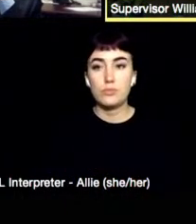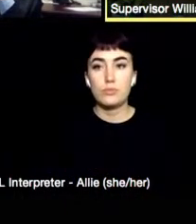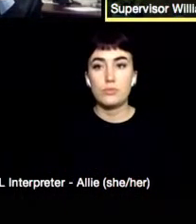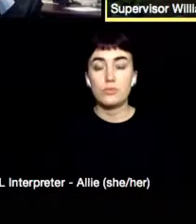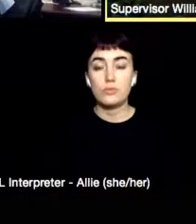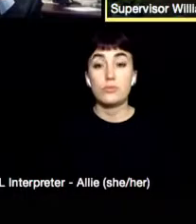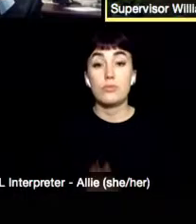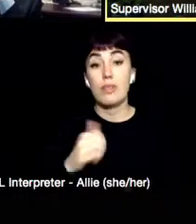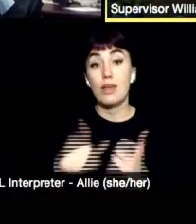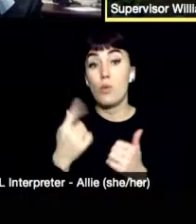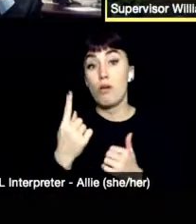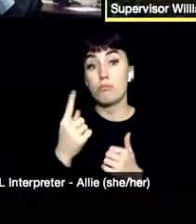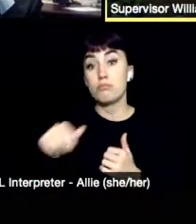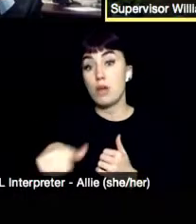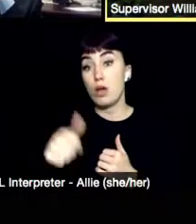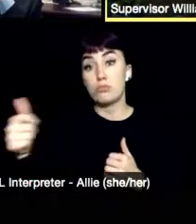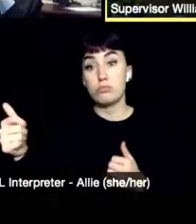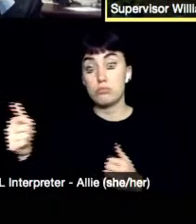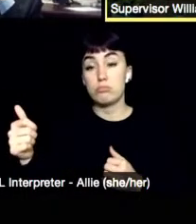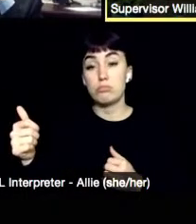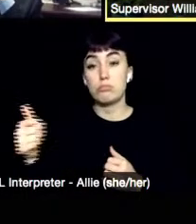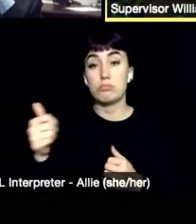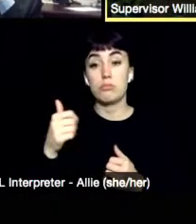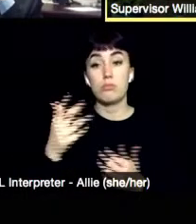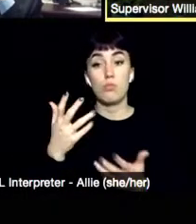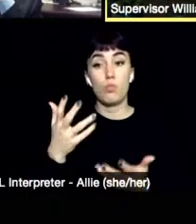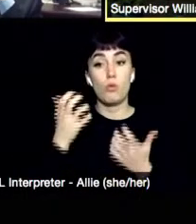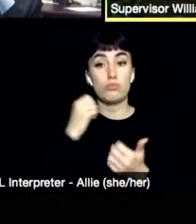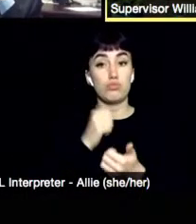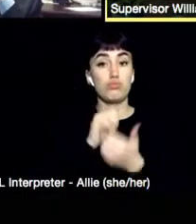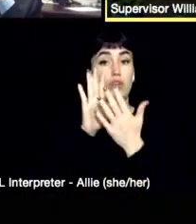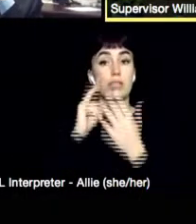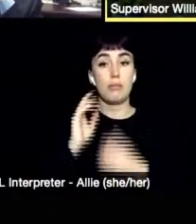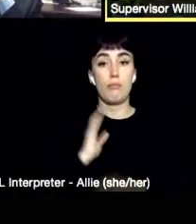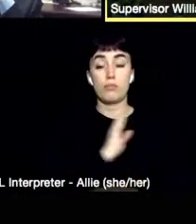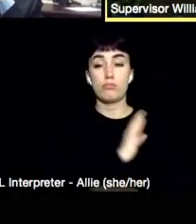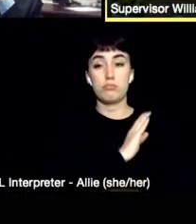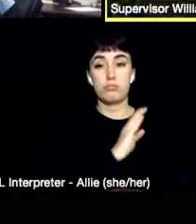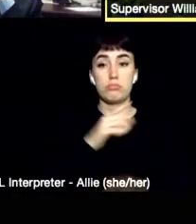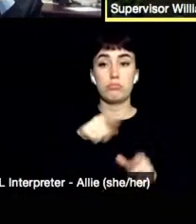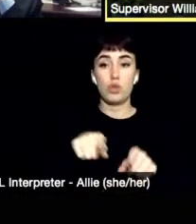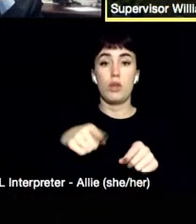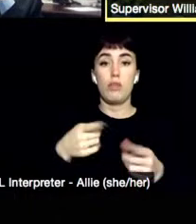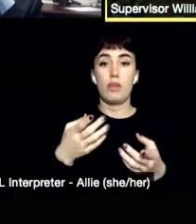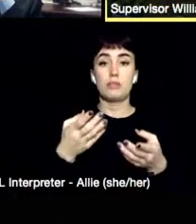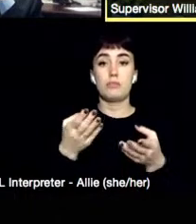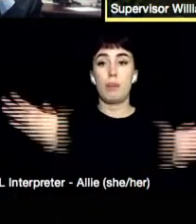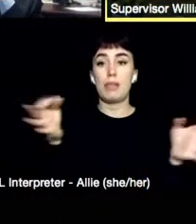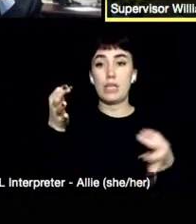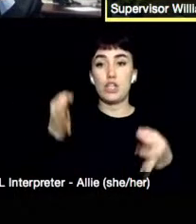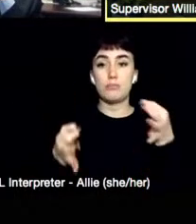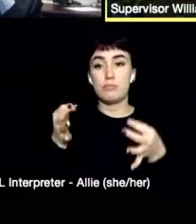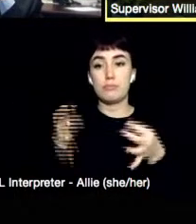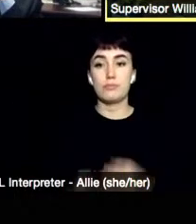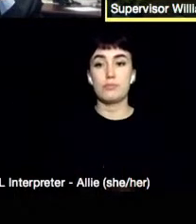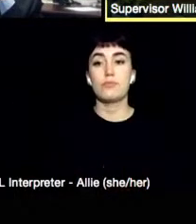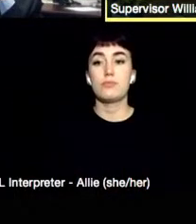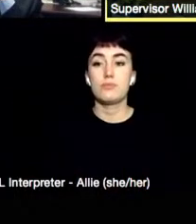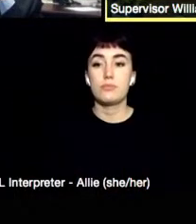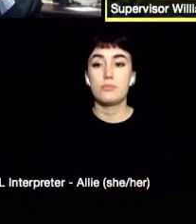Is there anyone else that would like to address the board during this public hearing?